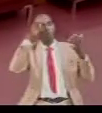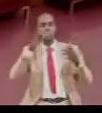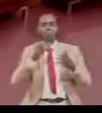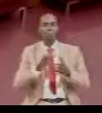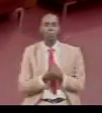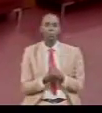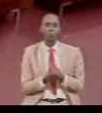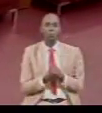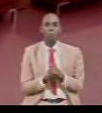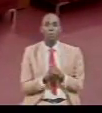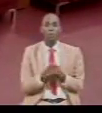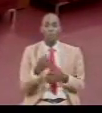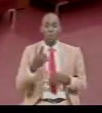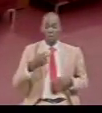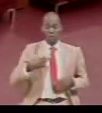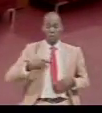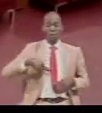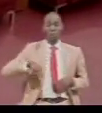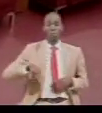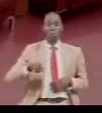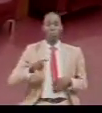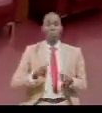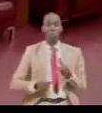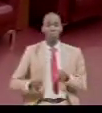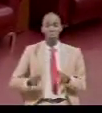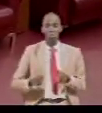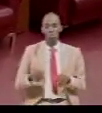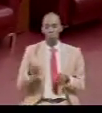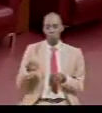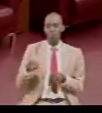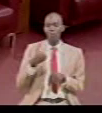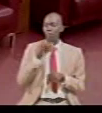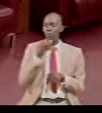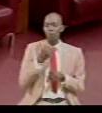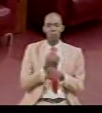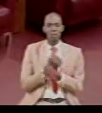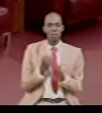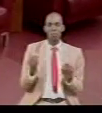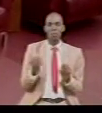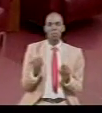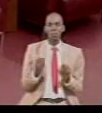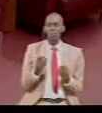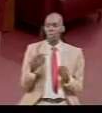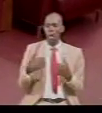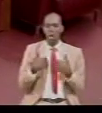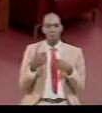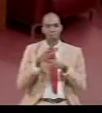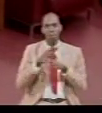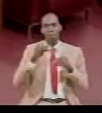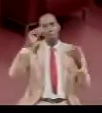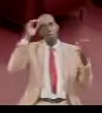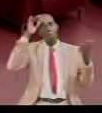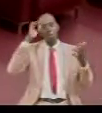The religious who is not born again has no hope.